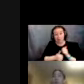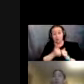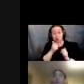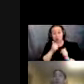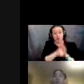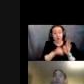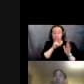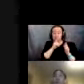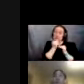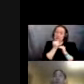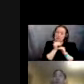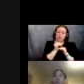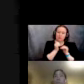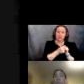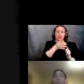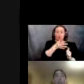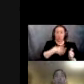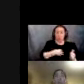more